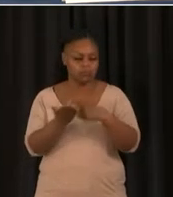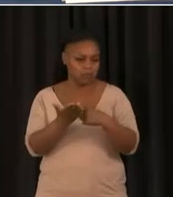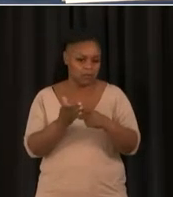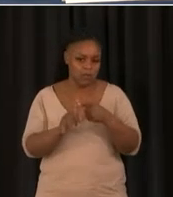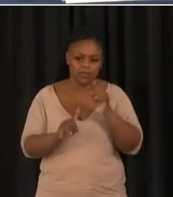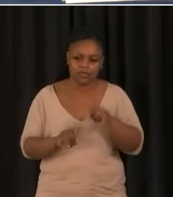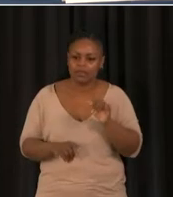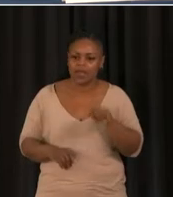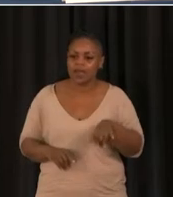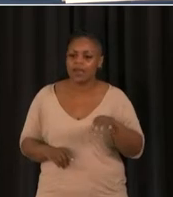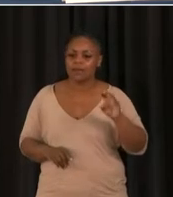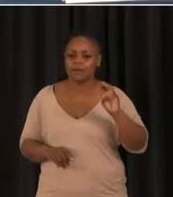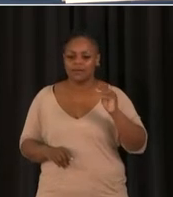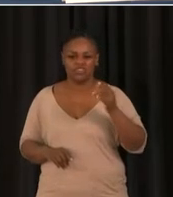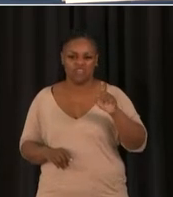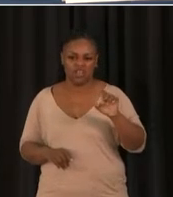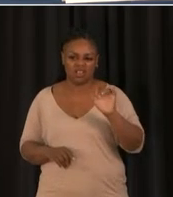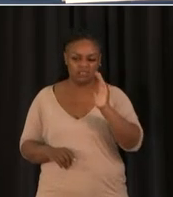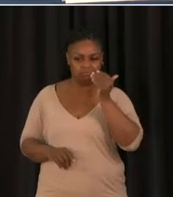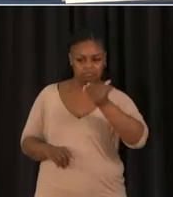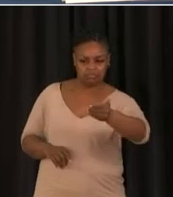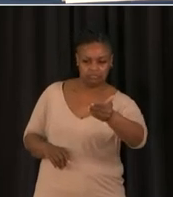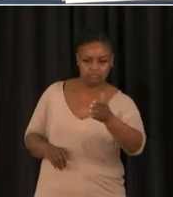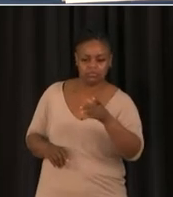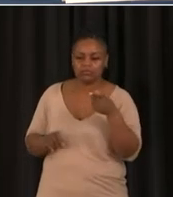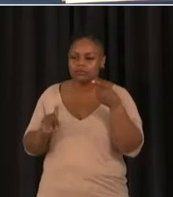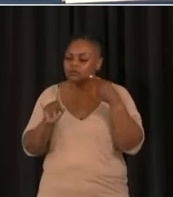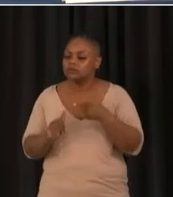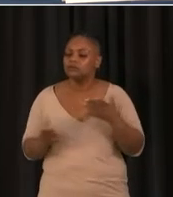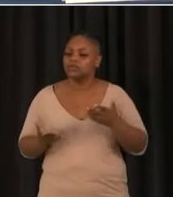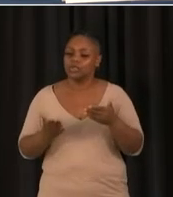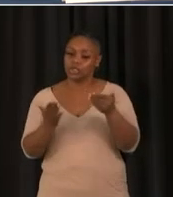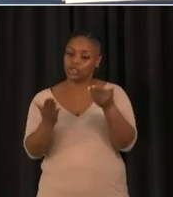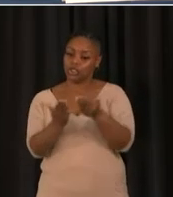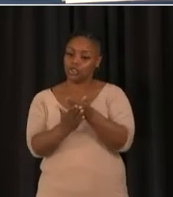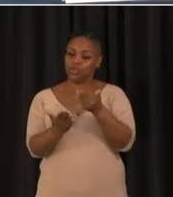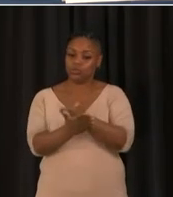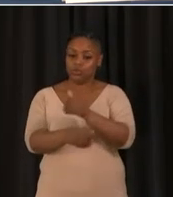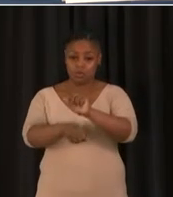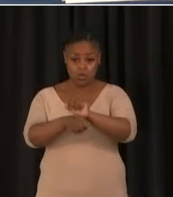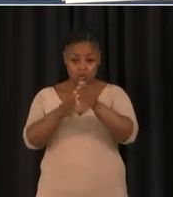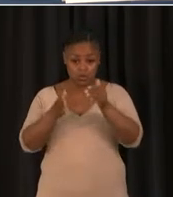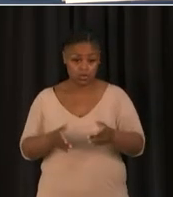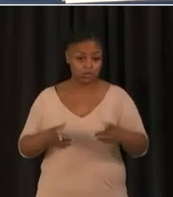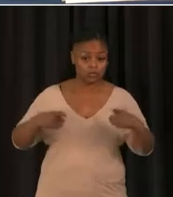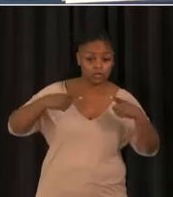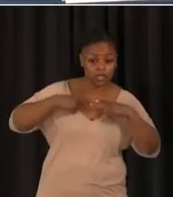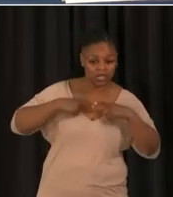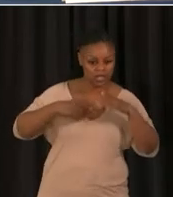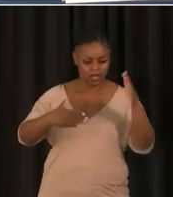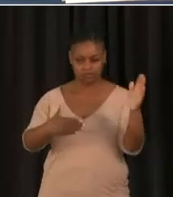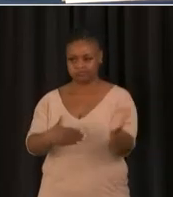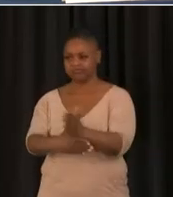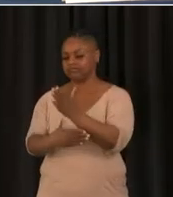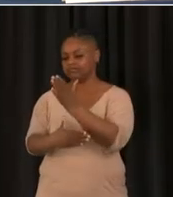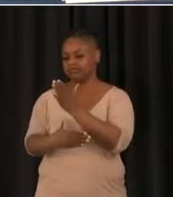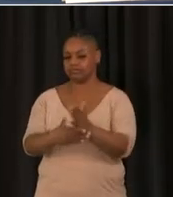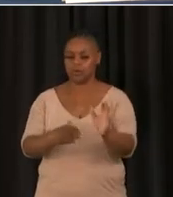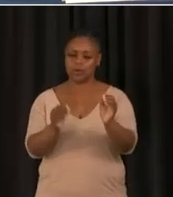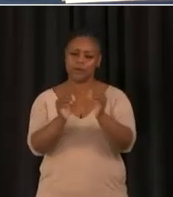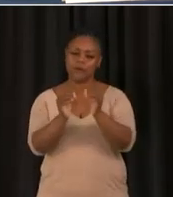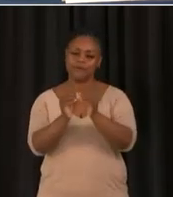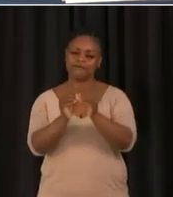for residents to help them with their finances and to empower them. We've had a number of programs around